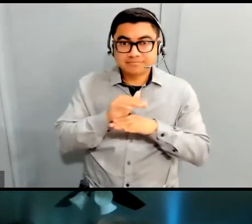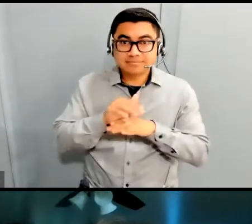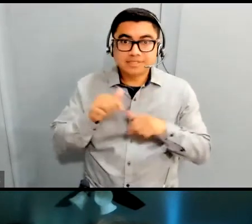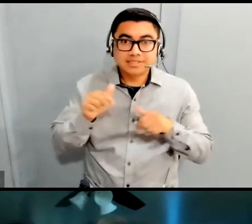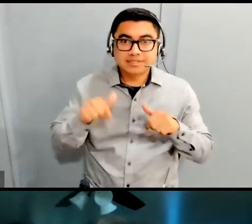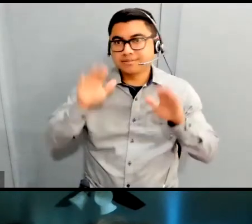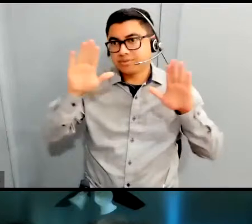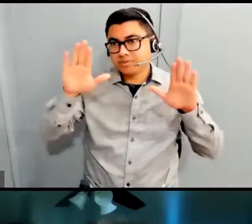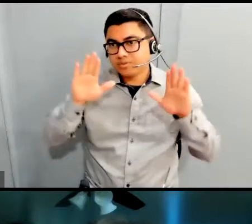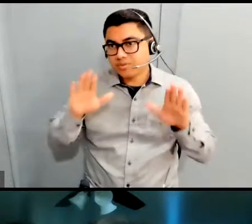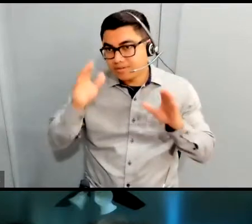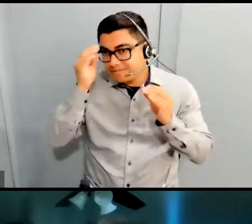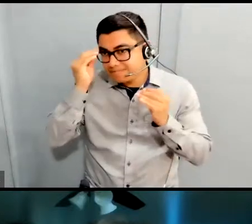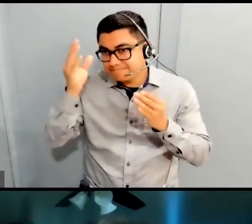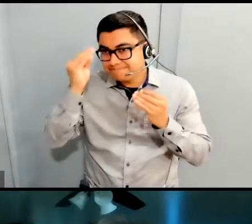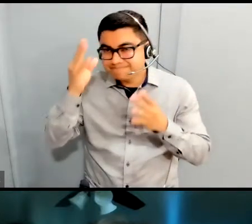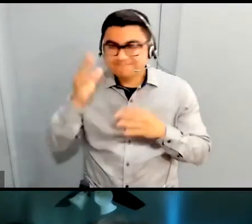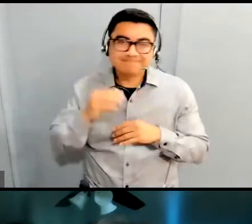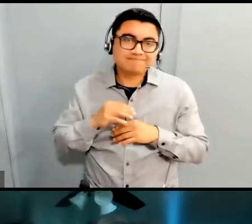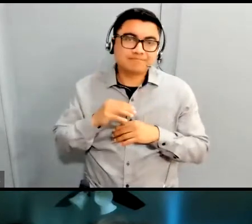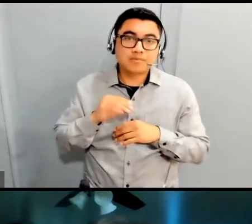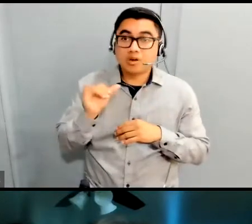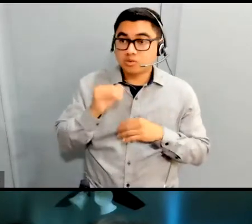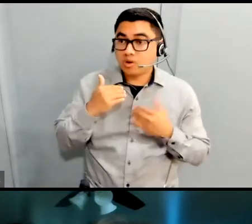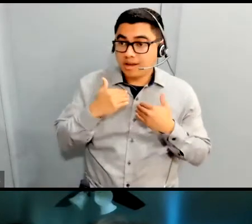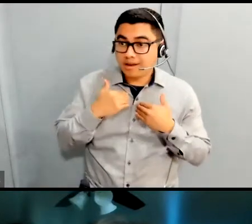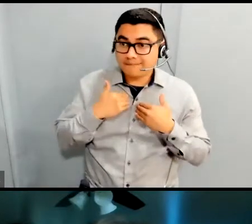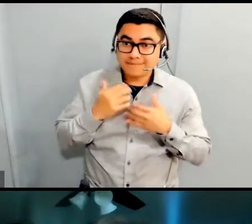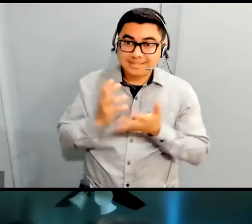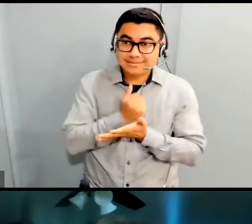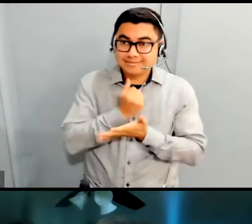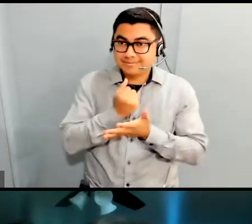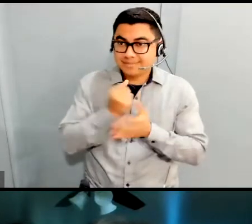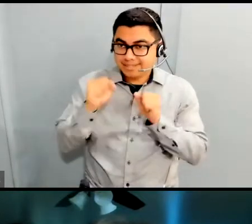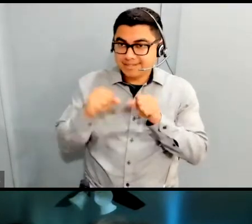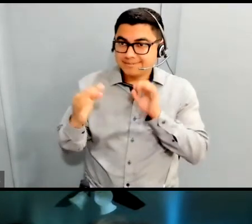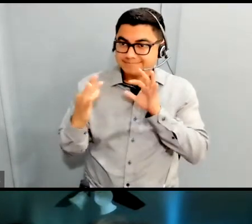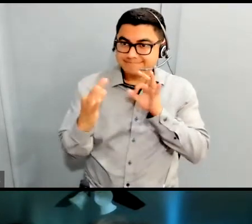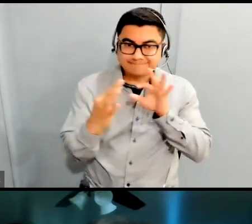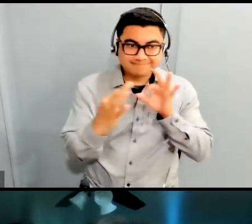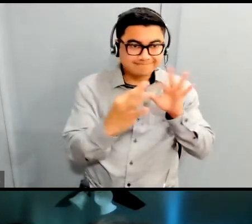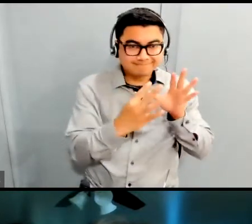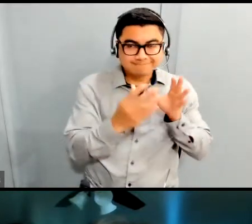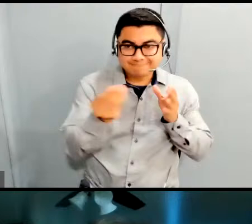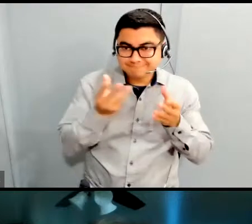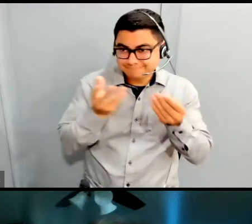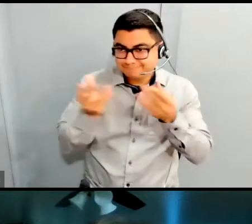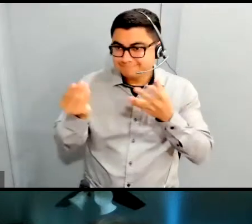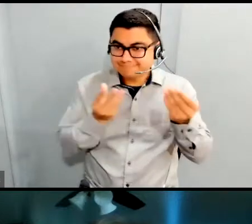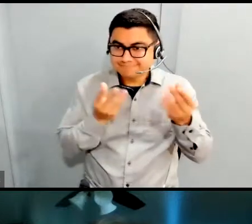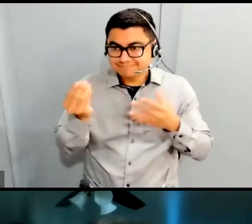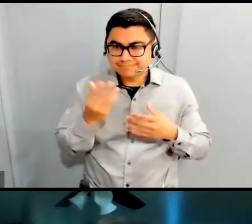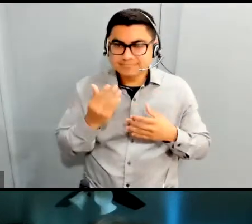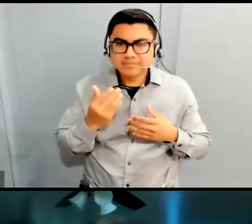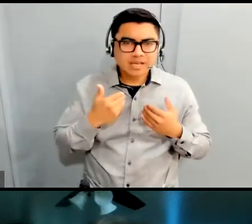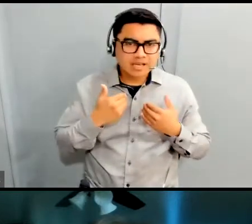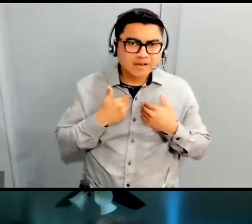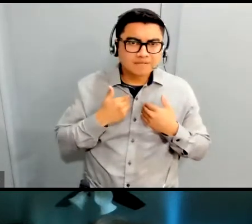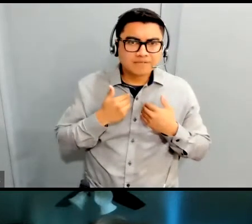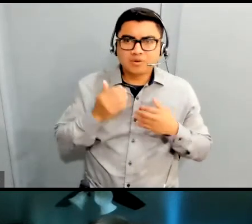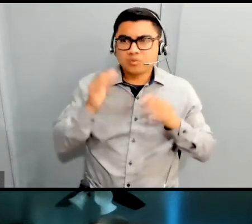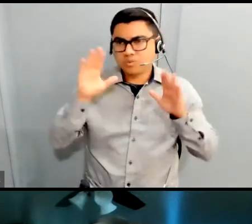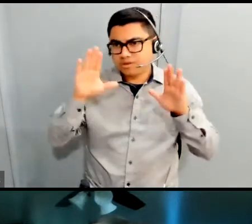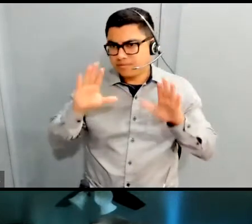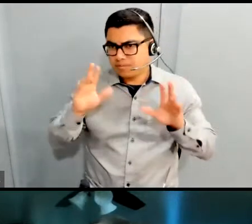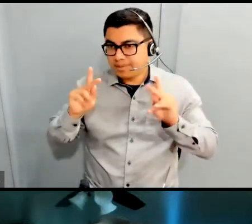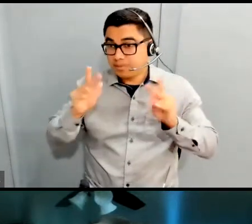you tonight and an ability to give us feedback on our strategic plan. I have a few wonderful